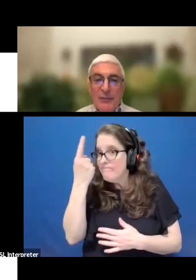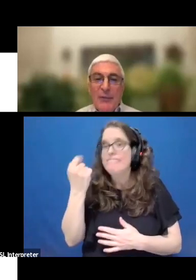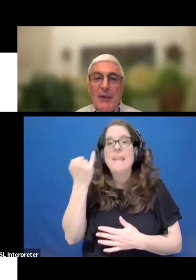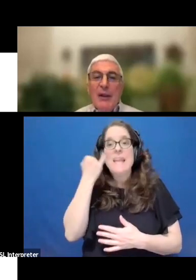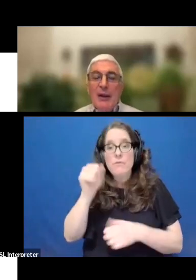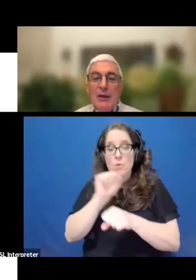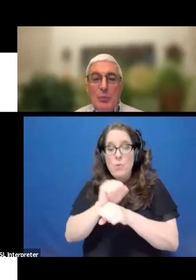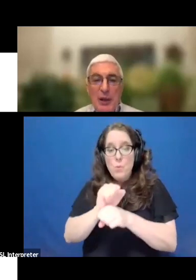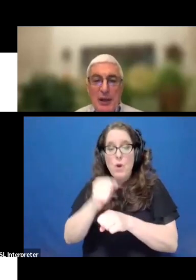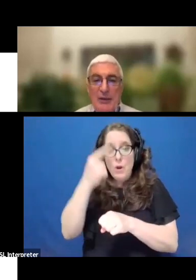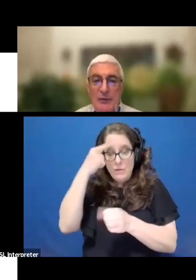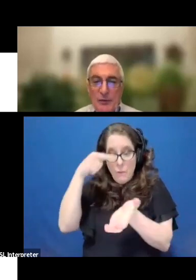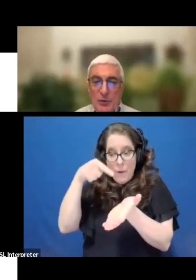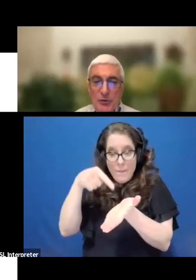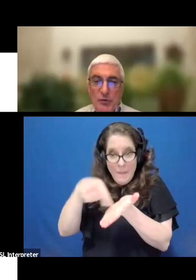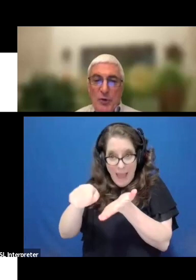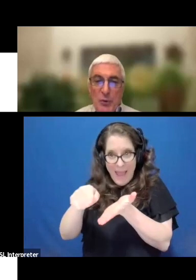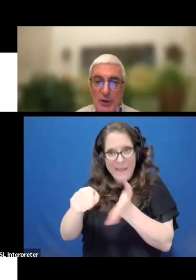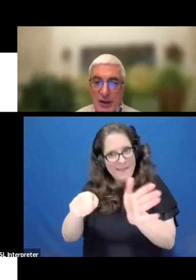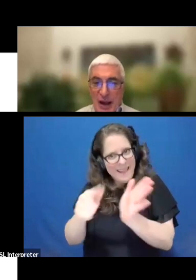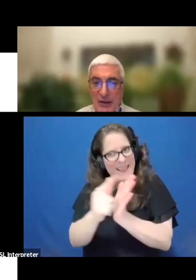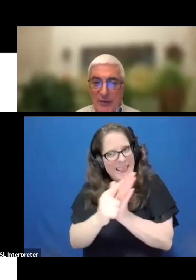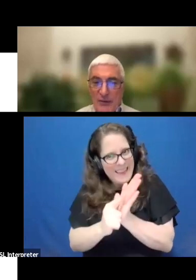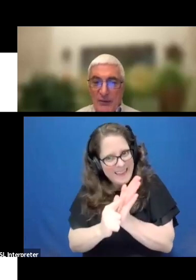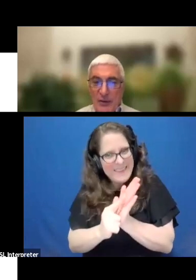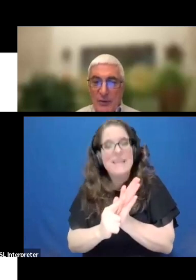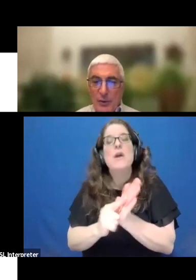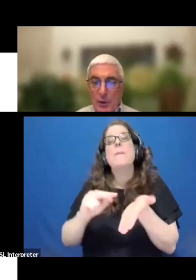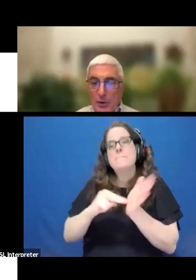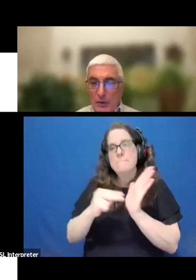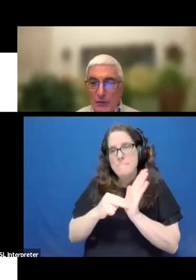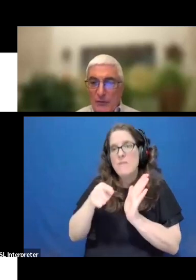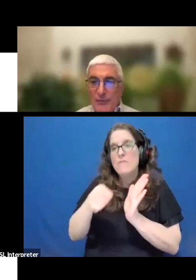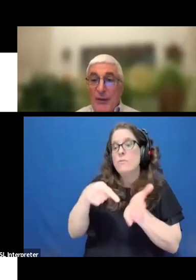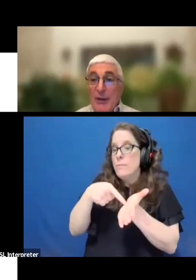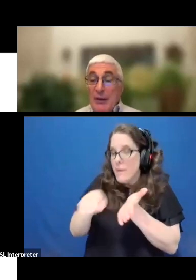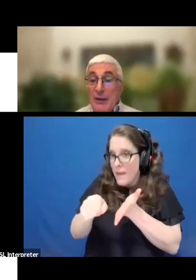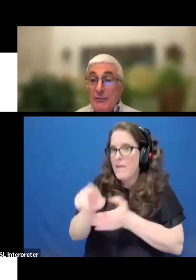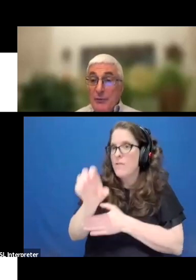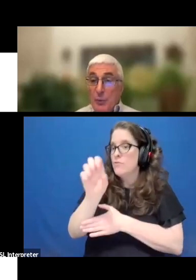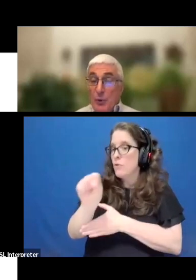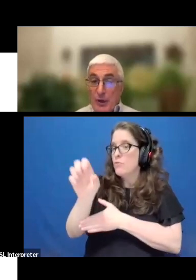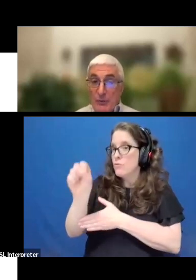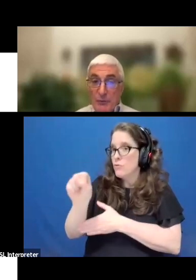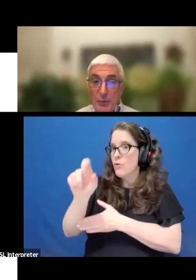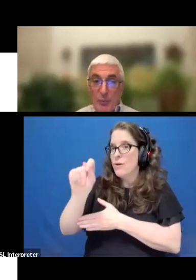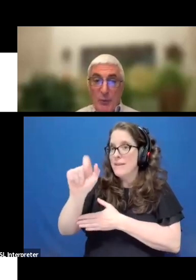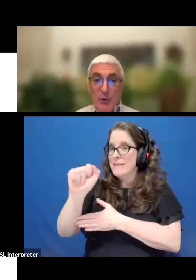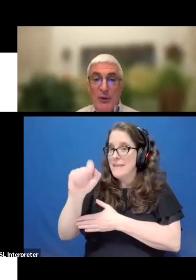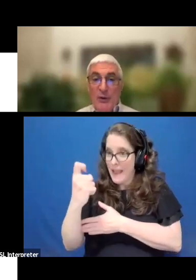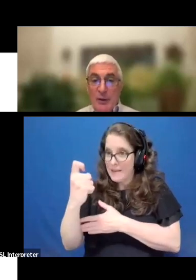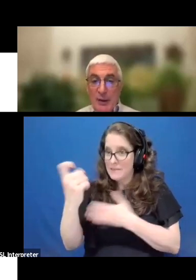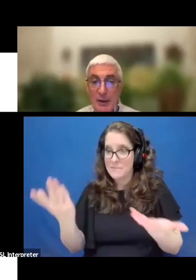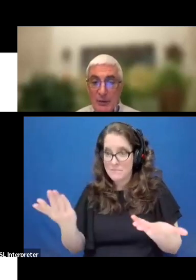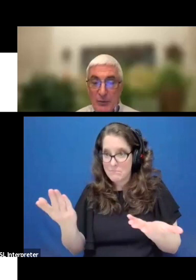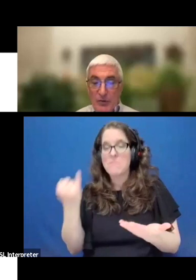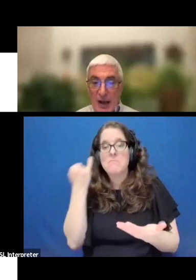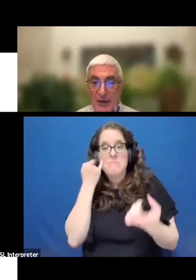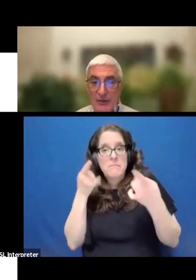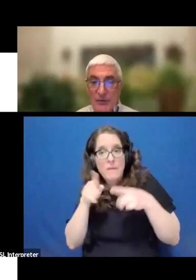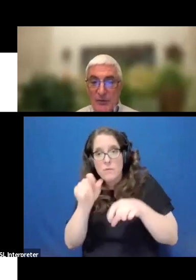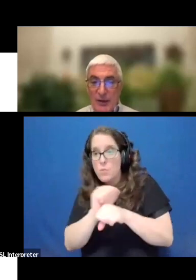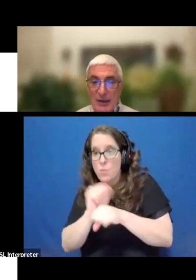legally, you pay Social Security taxes on your earnings. If you're working for an employer,